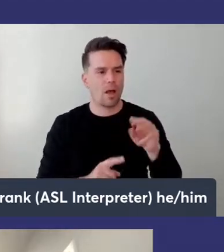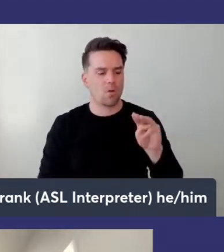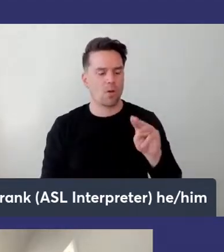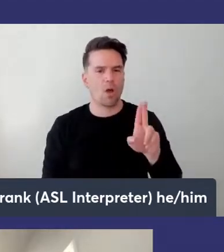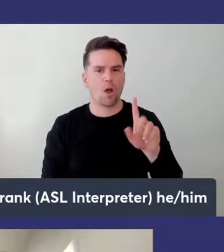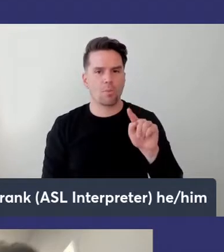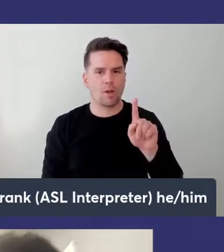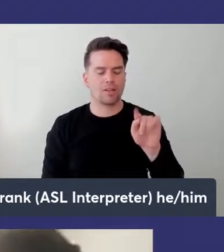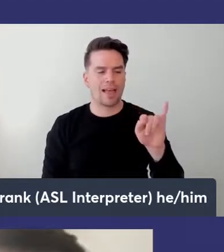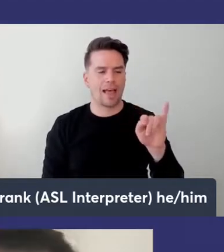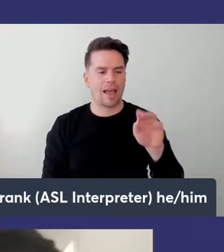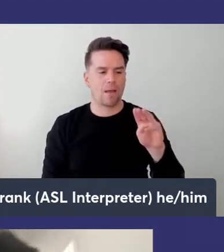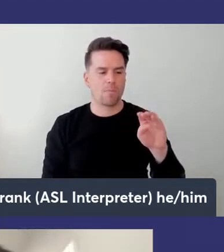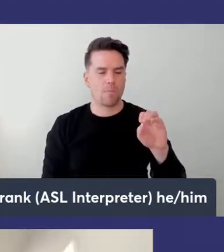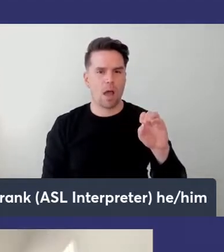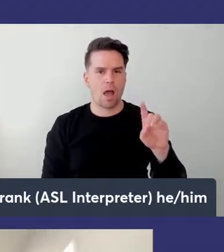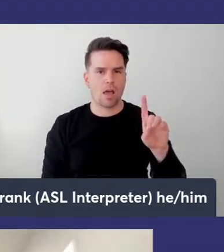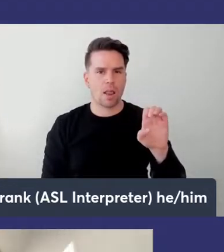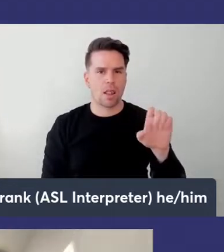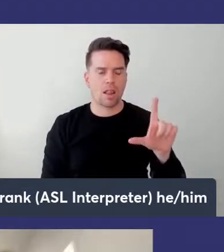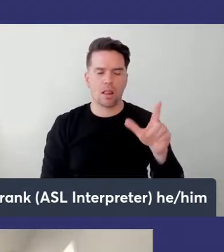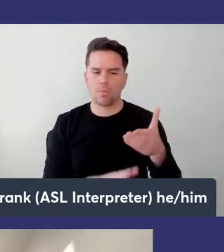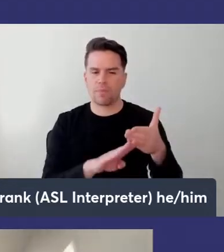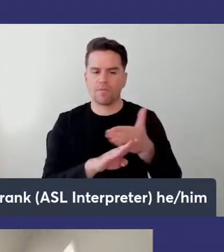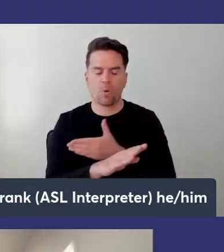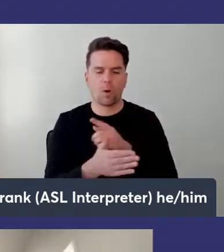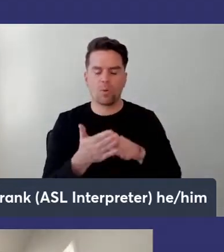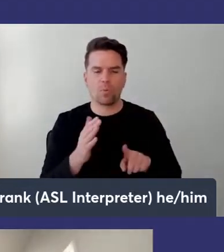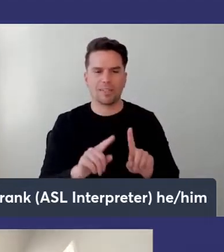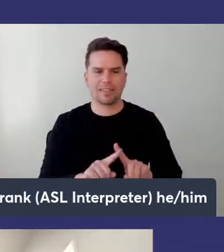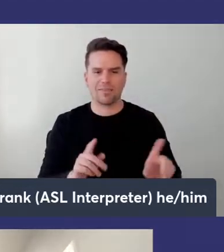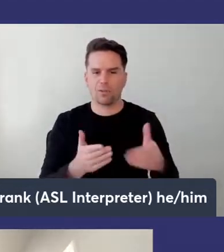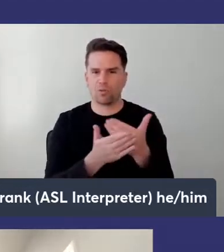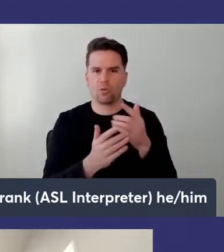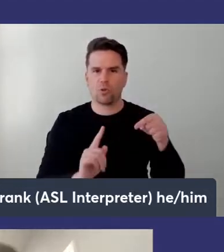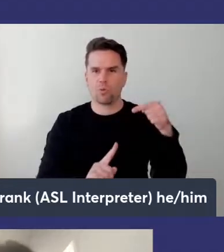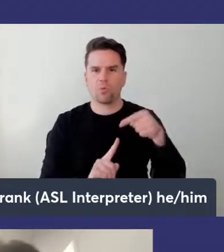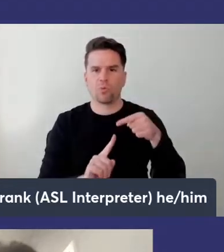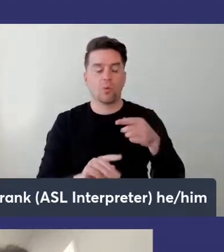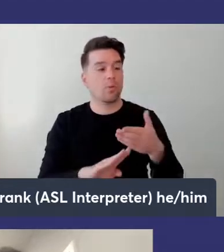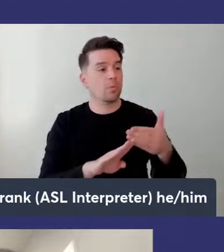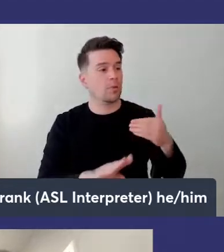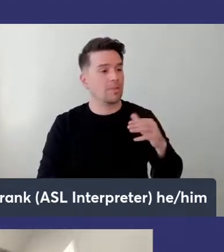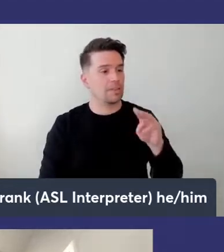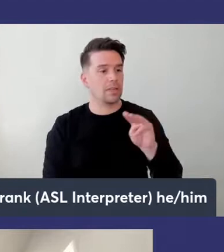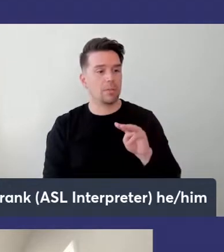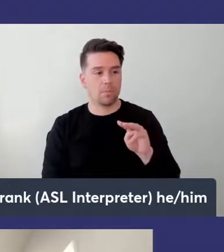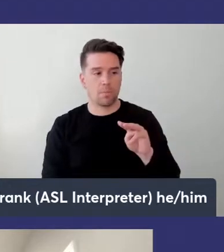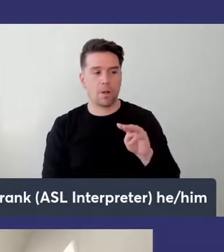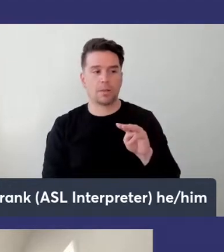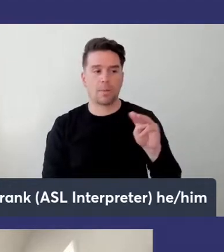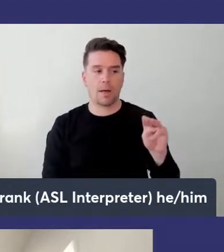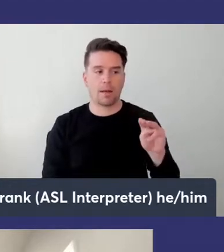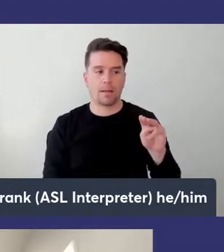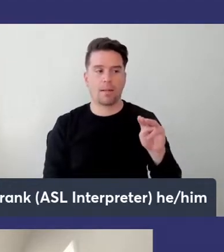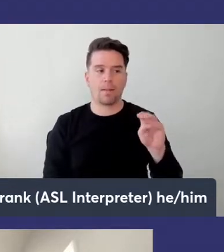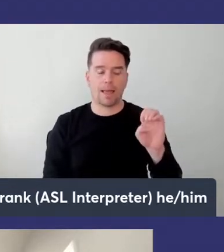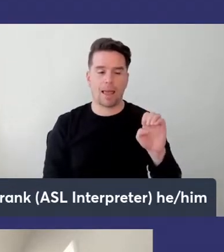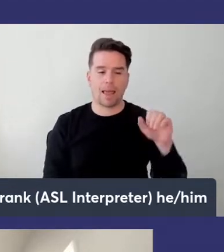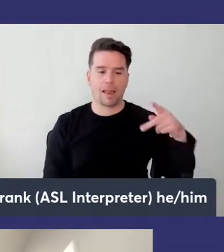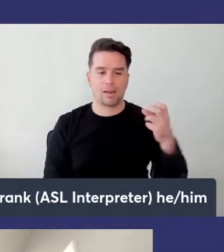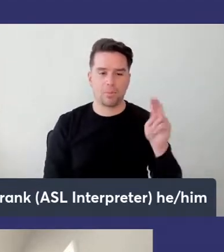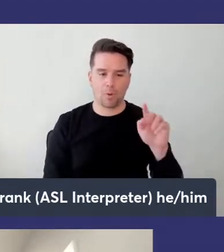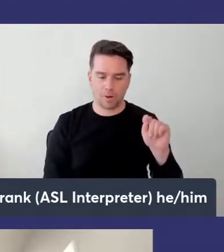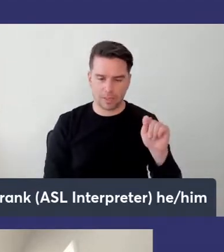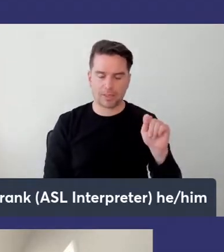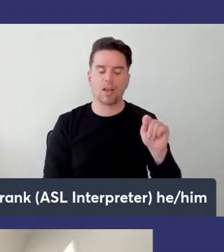this multi-model? Yeah, so previously our multi-model endpoints were only supported for CPU, and we've had like a lot of customers love it.